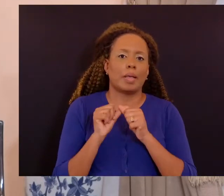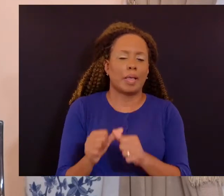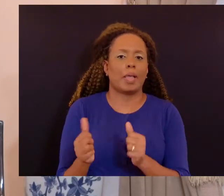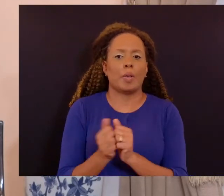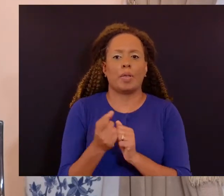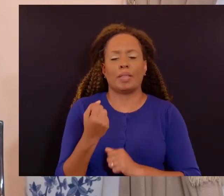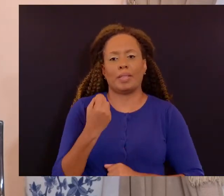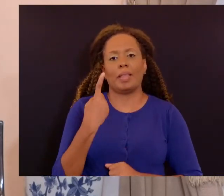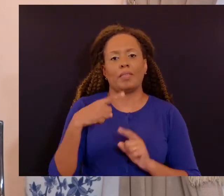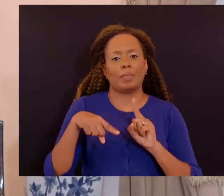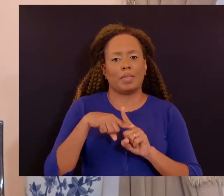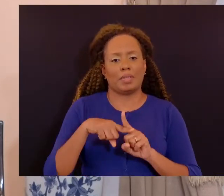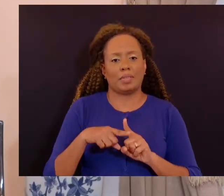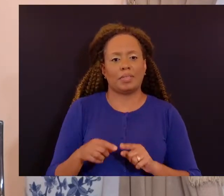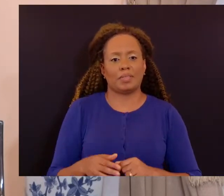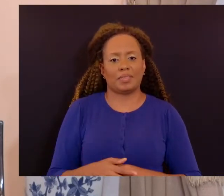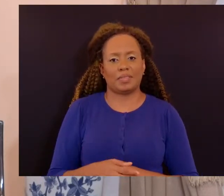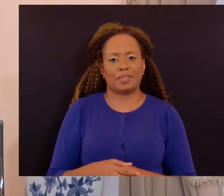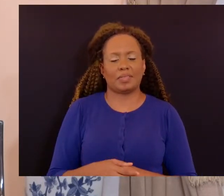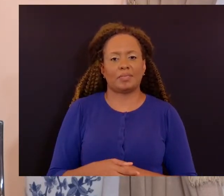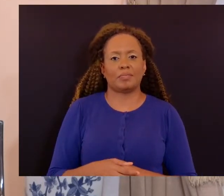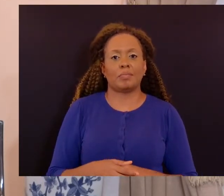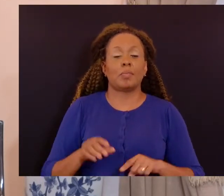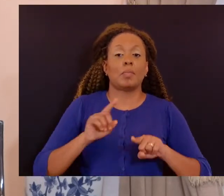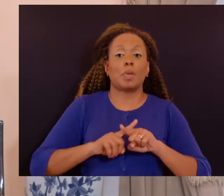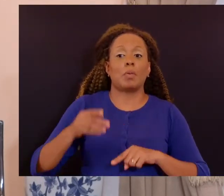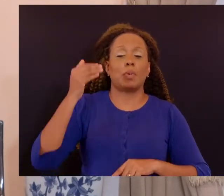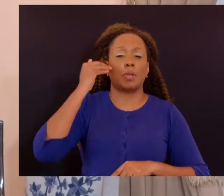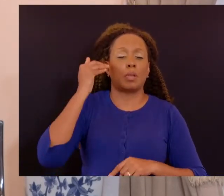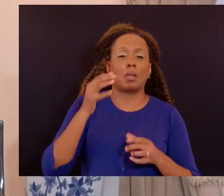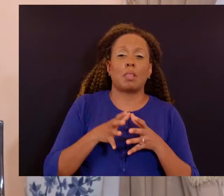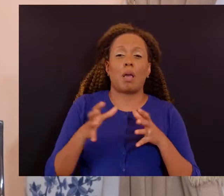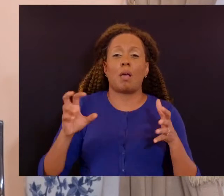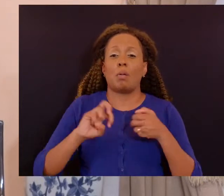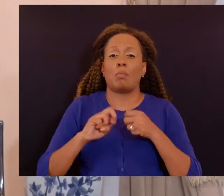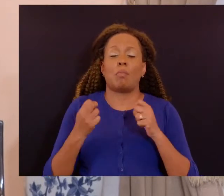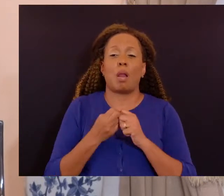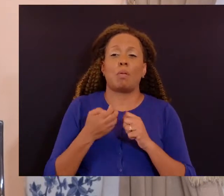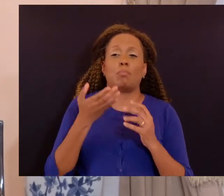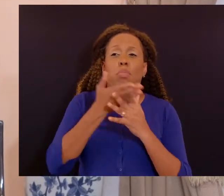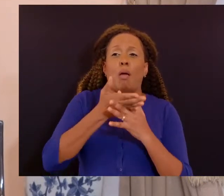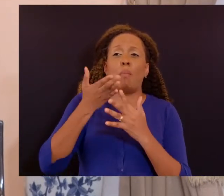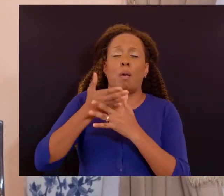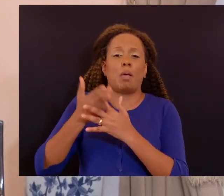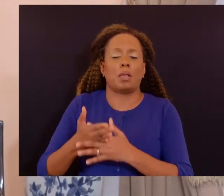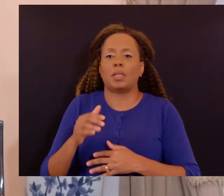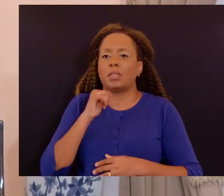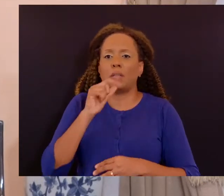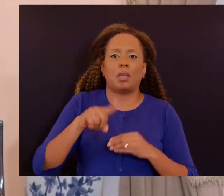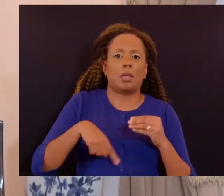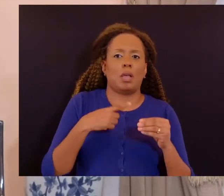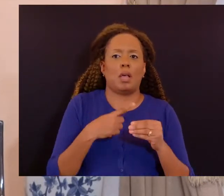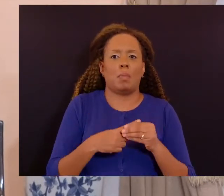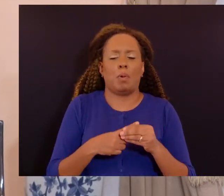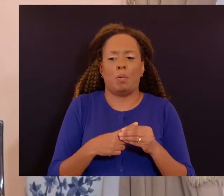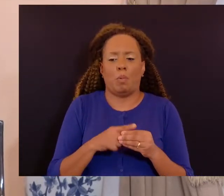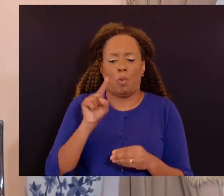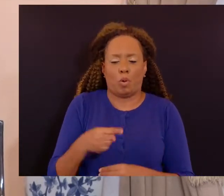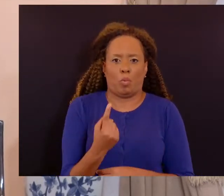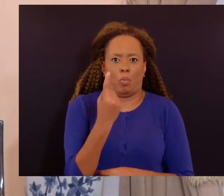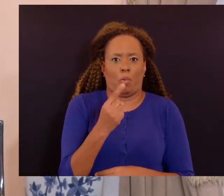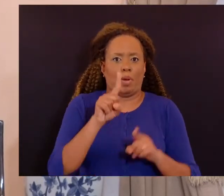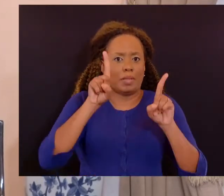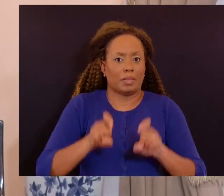are performing, but we recognize that these deficits have long existed. This is not about an exam today. This is about deficits that we need